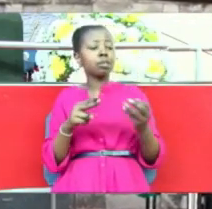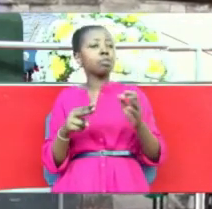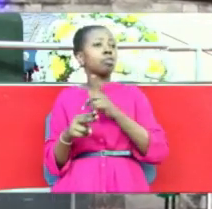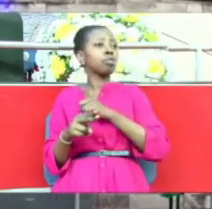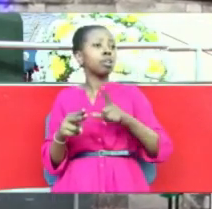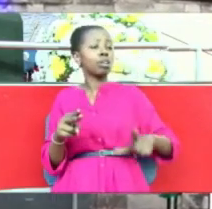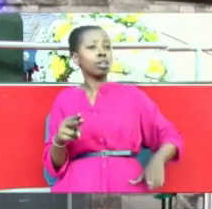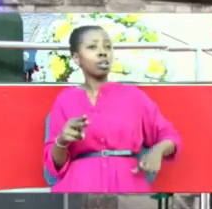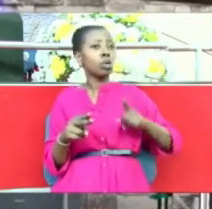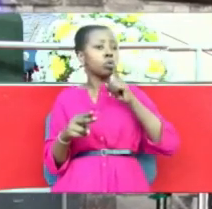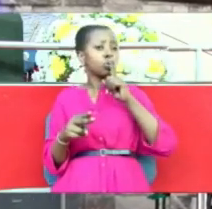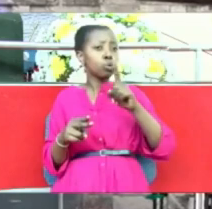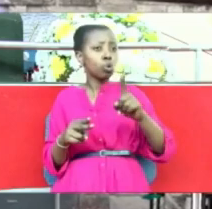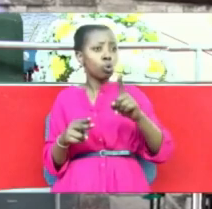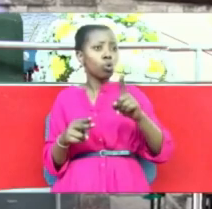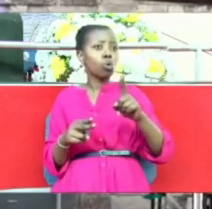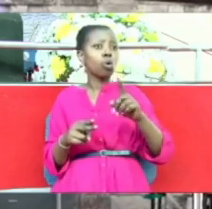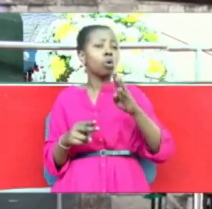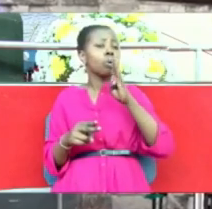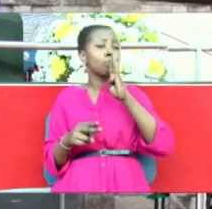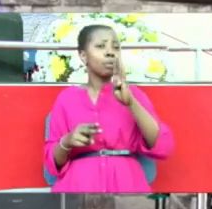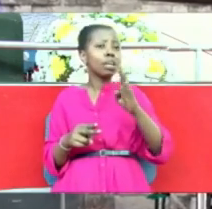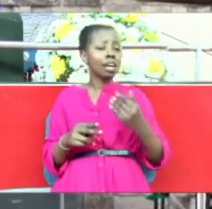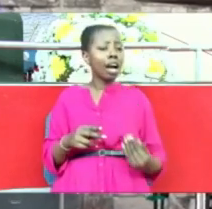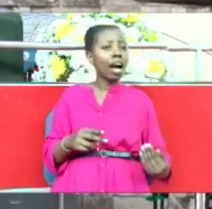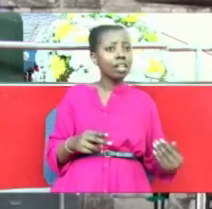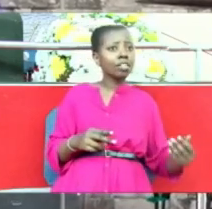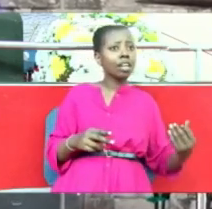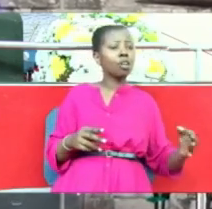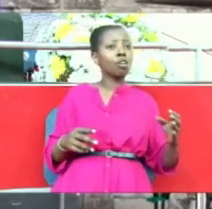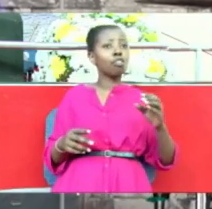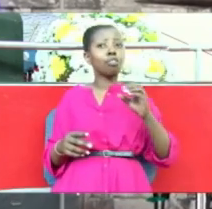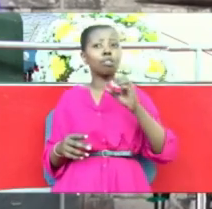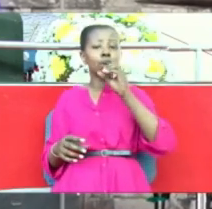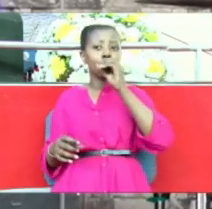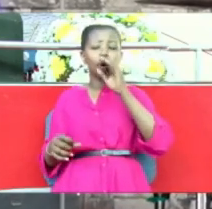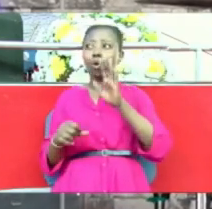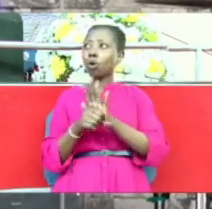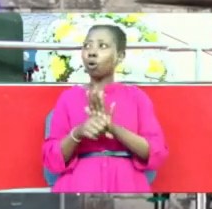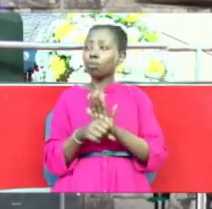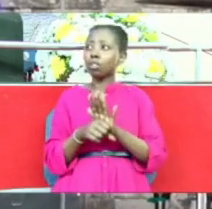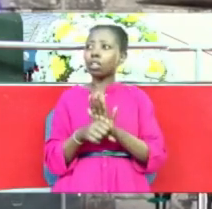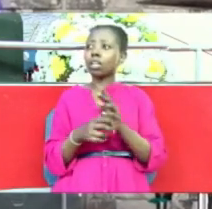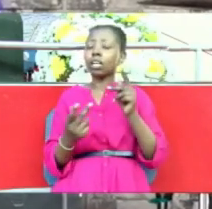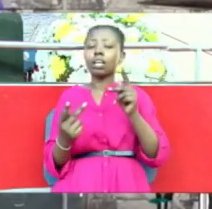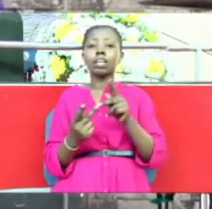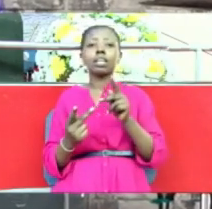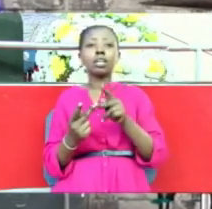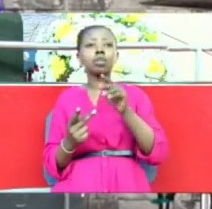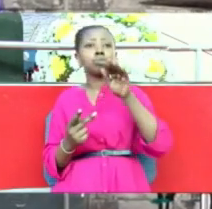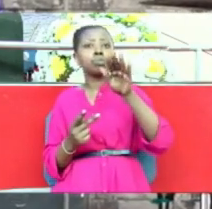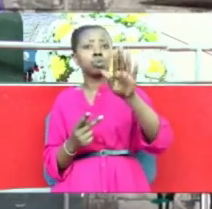being a child of covenant puts you on the list of divine enlargement.